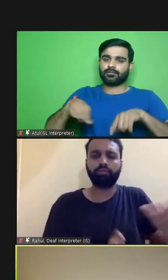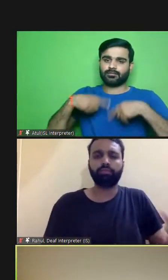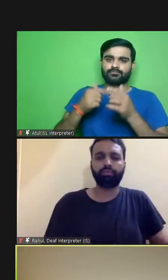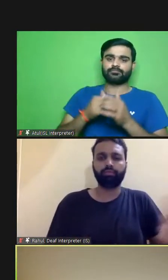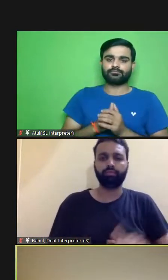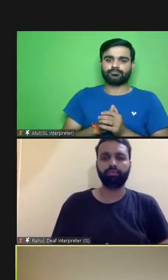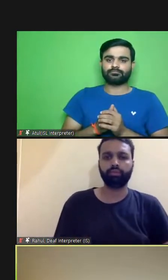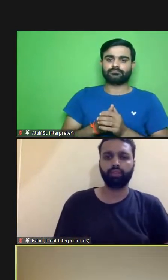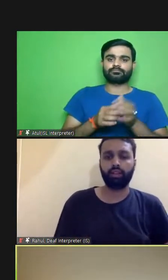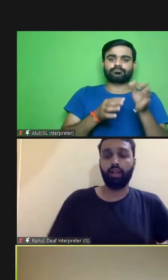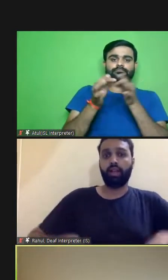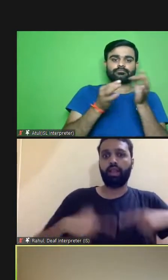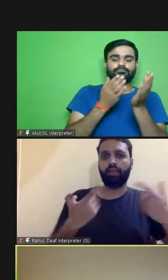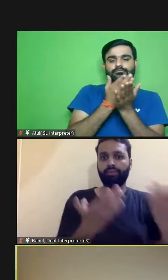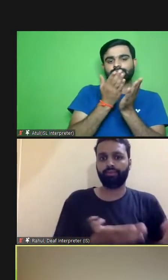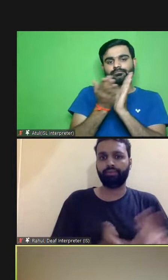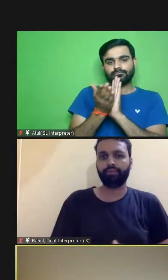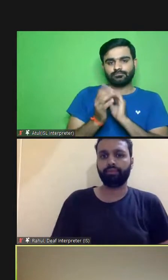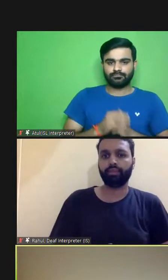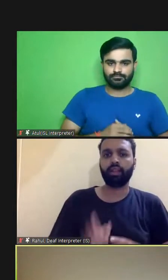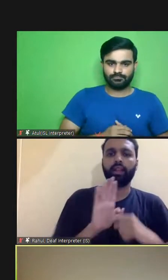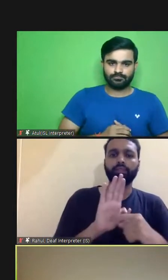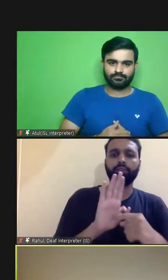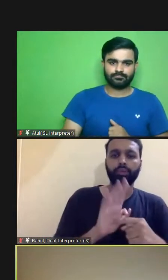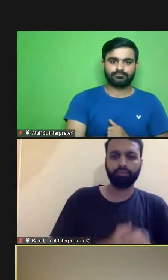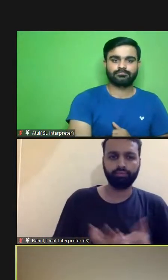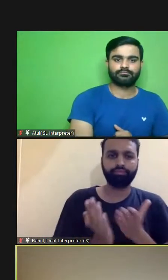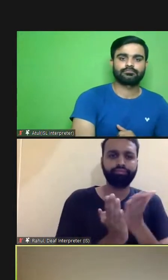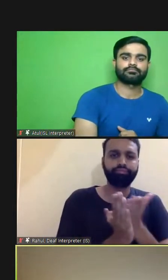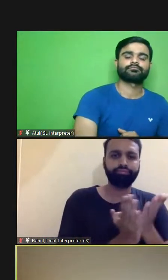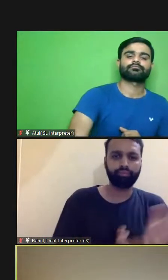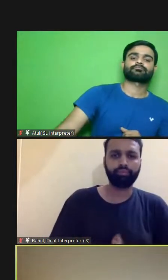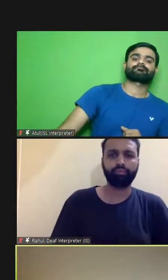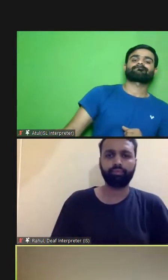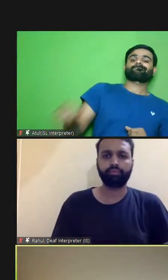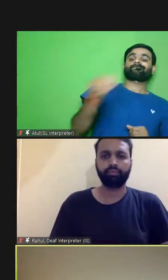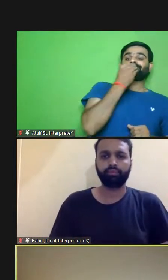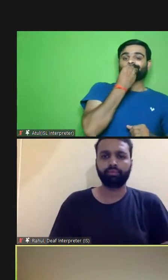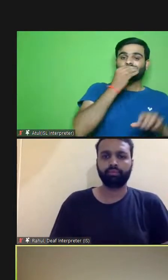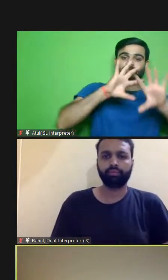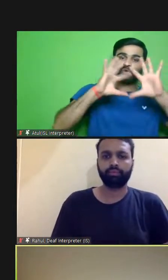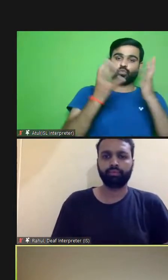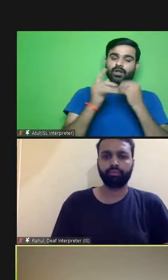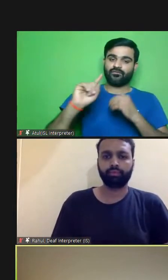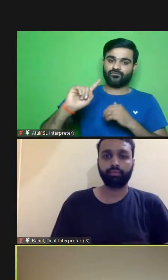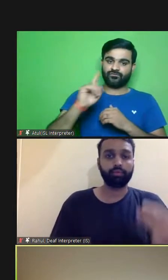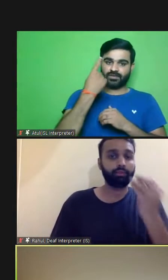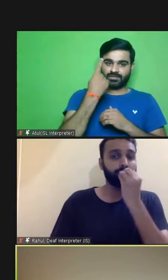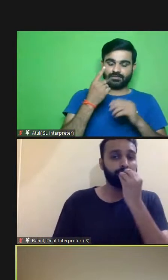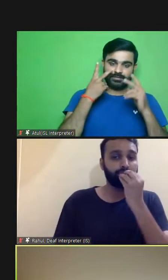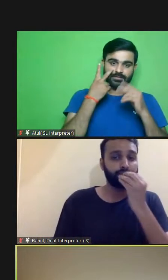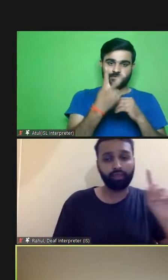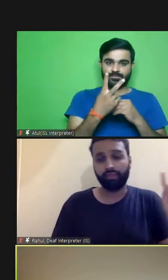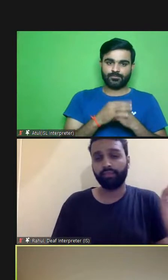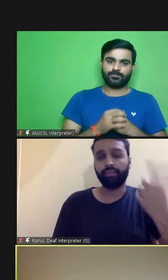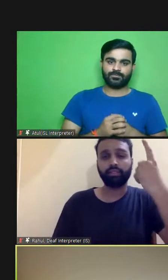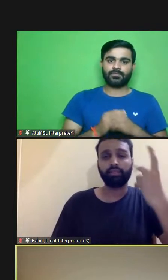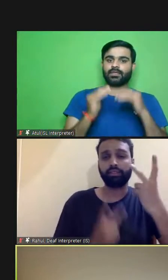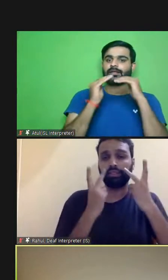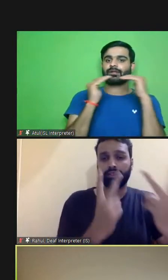So those are the basic stats on malnutrition globally right now, but I wanted to look a bit more at